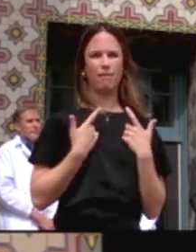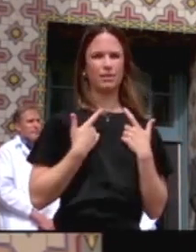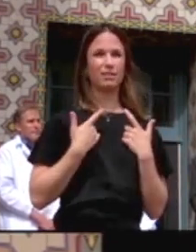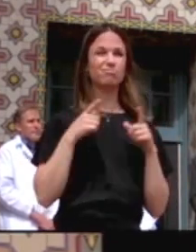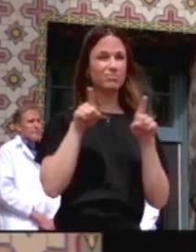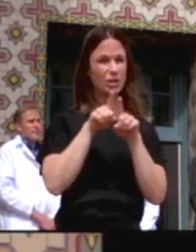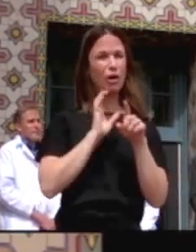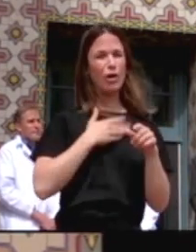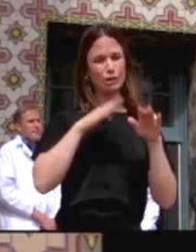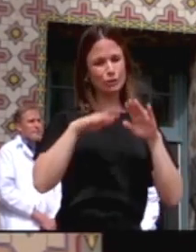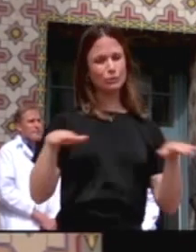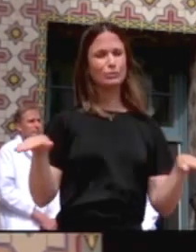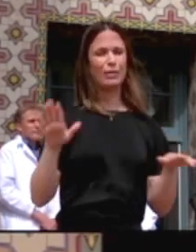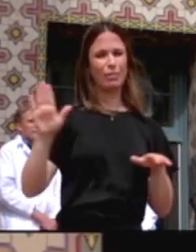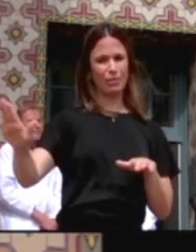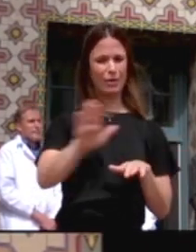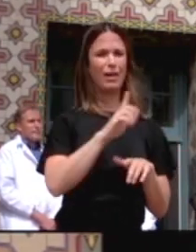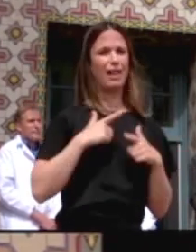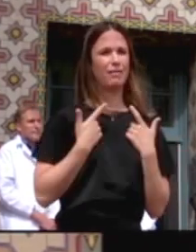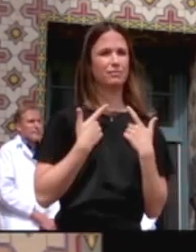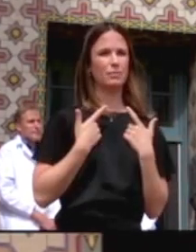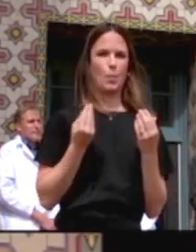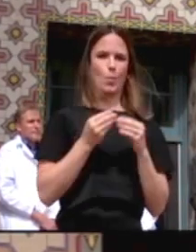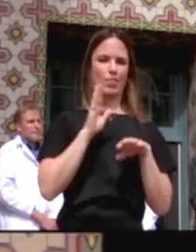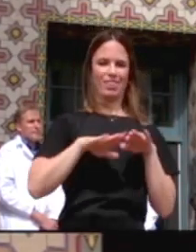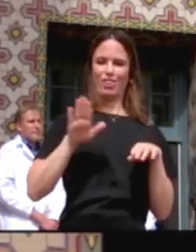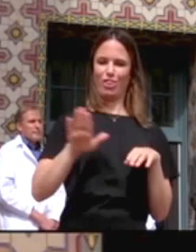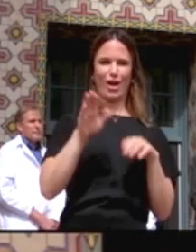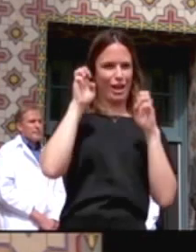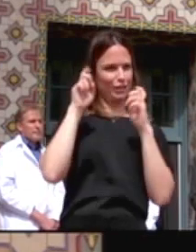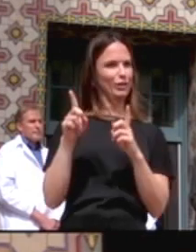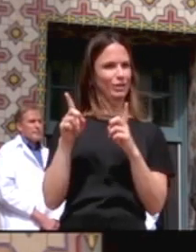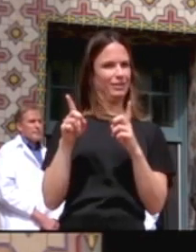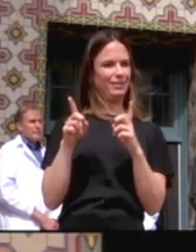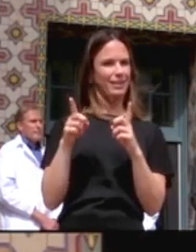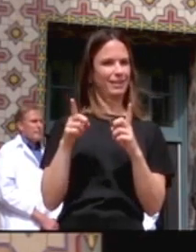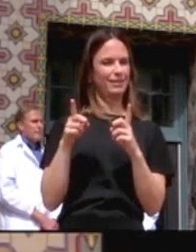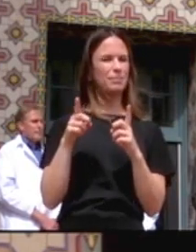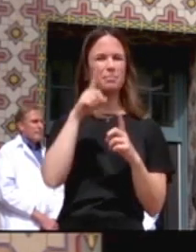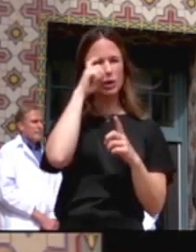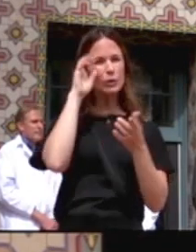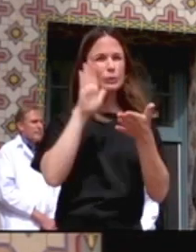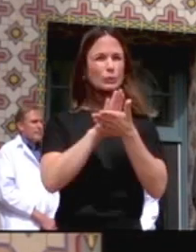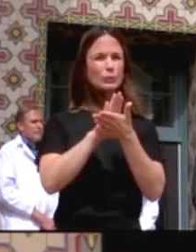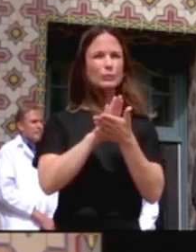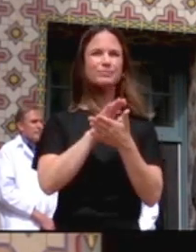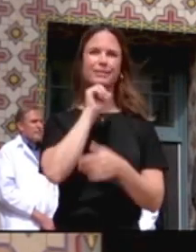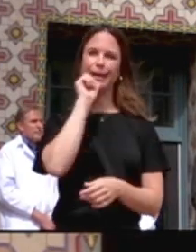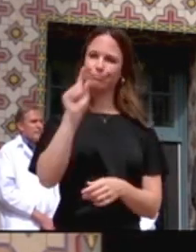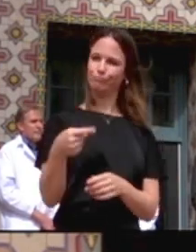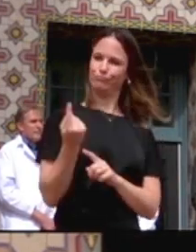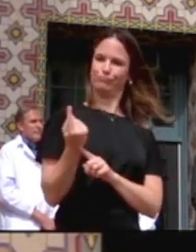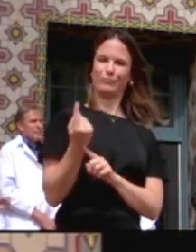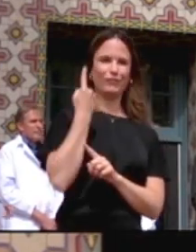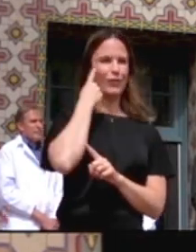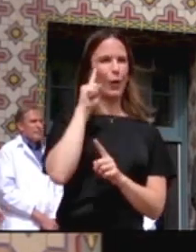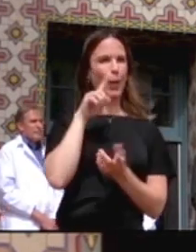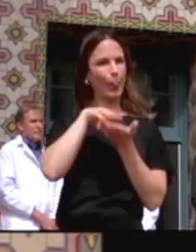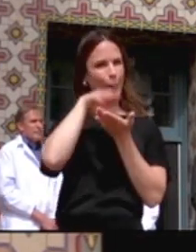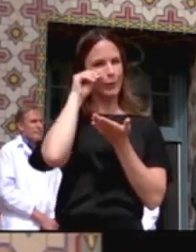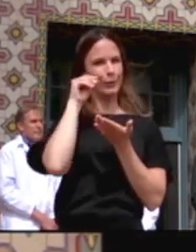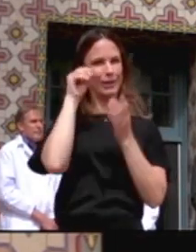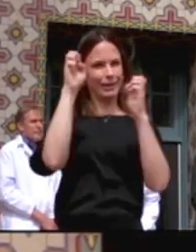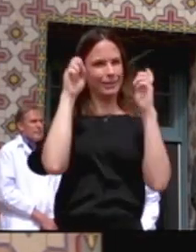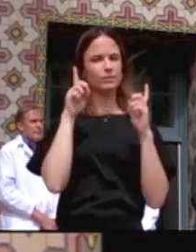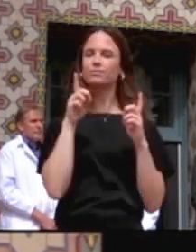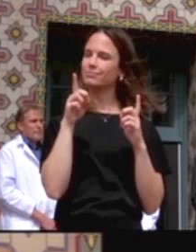children's lives, much more than just our children's education. Because schools are not just places for academic learning, they